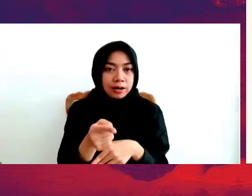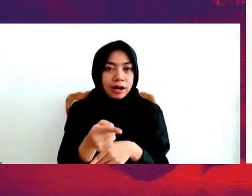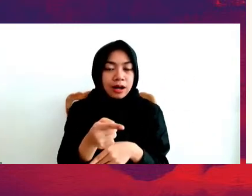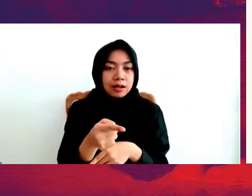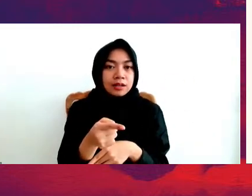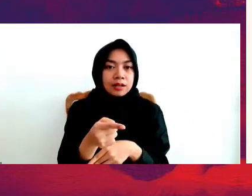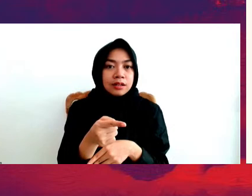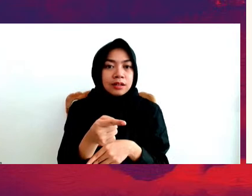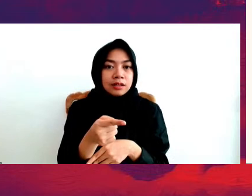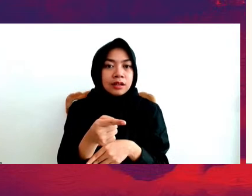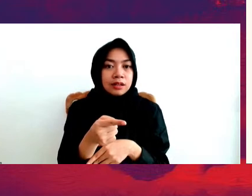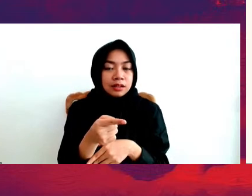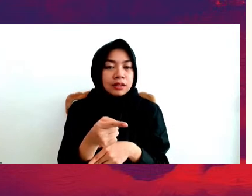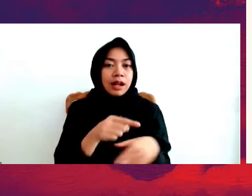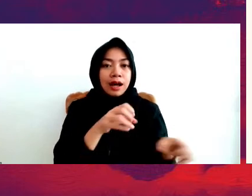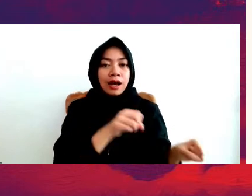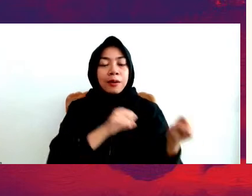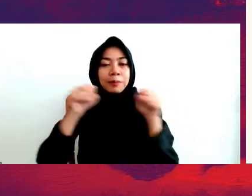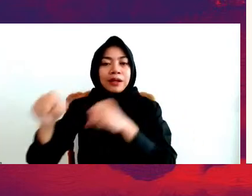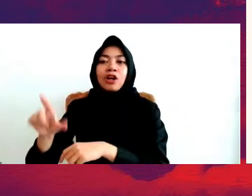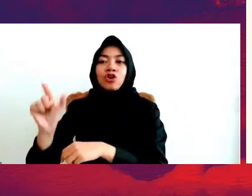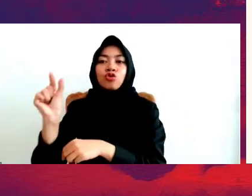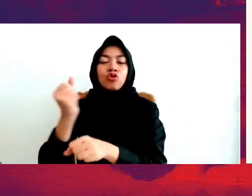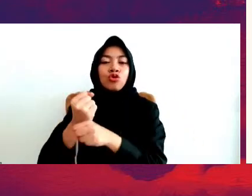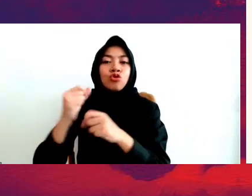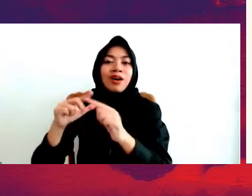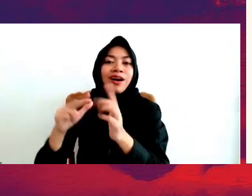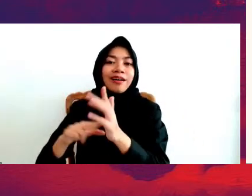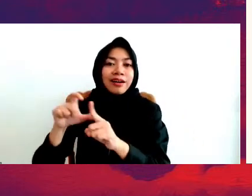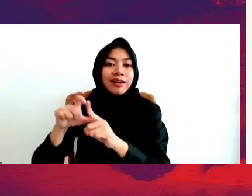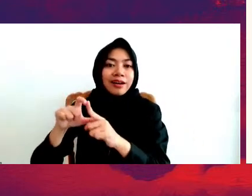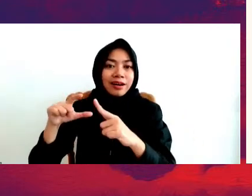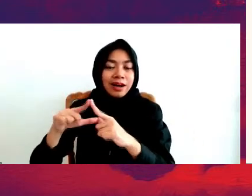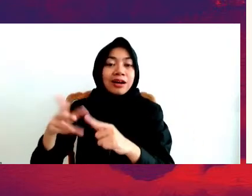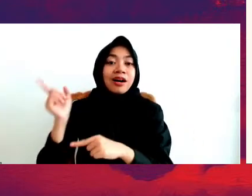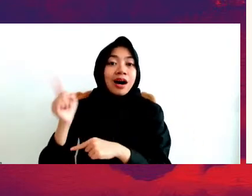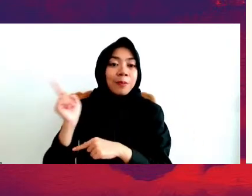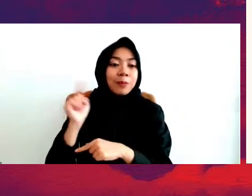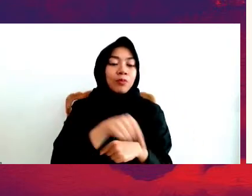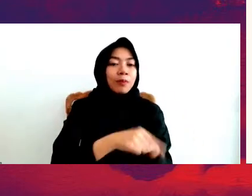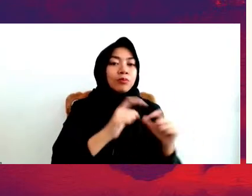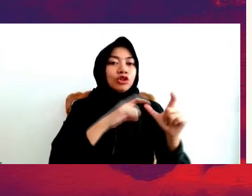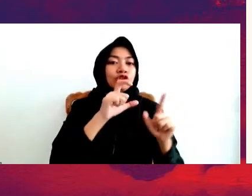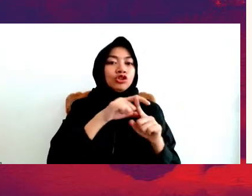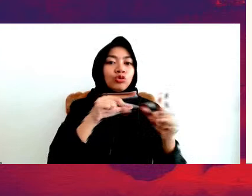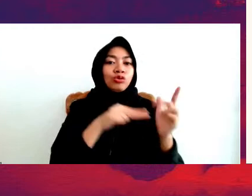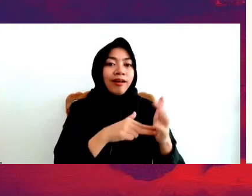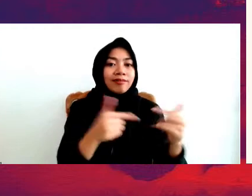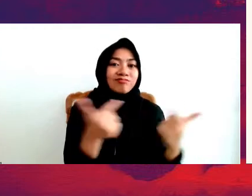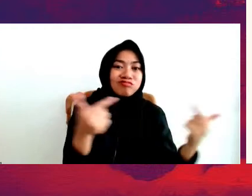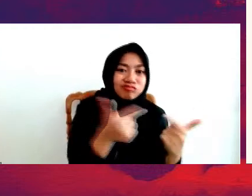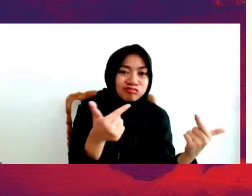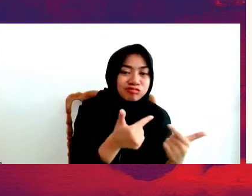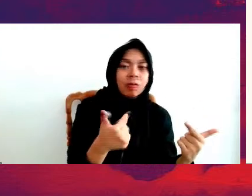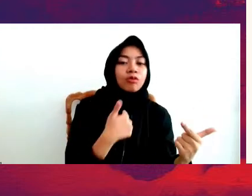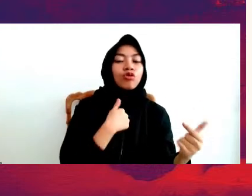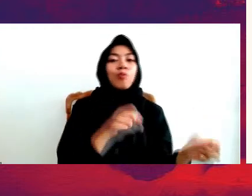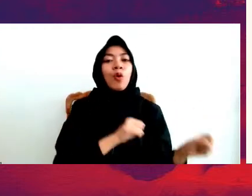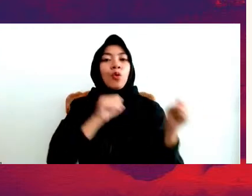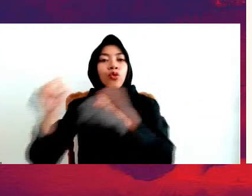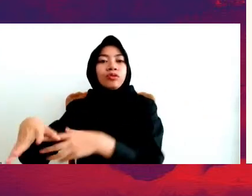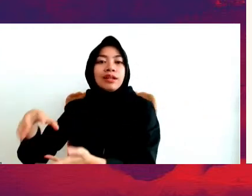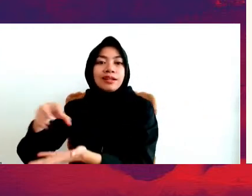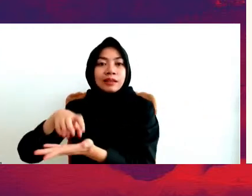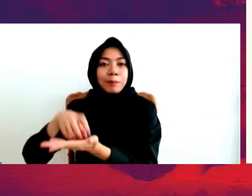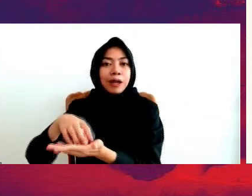refugee settlement in northern Uganda after having fled from South Sudan due to conflict. Now, in the first step,